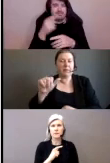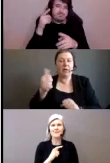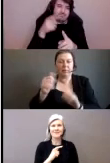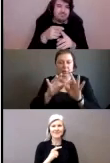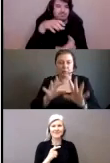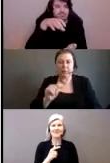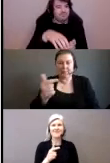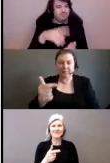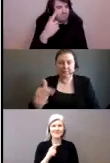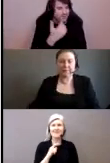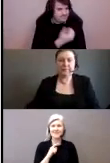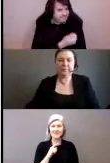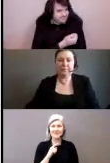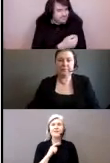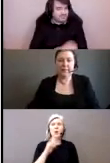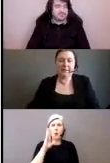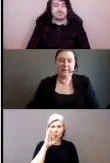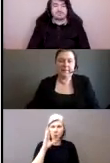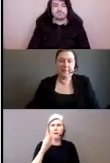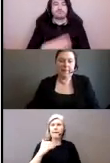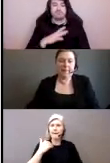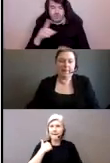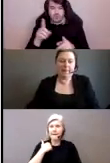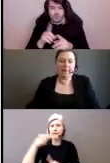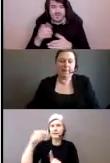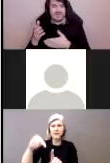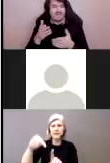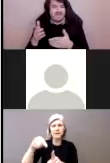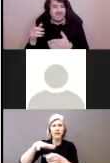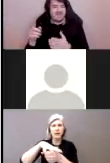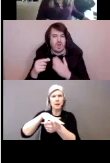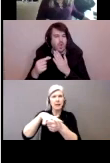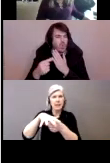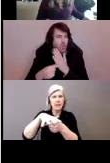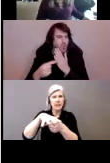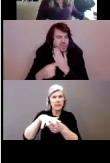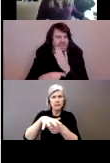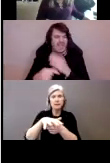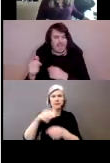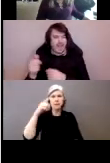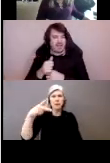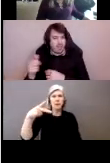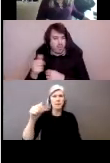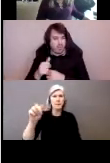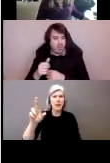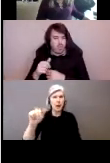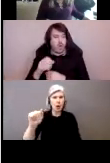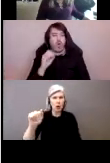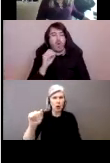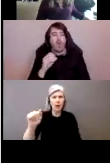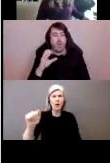pickup and drop-off locations, and you will be allowed to wait inside the building for your